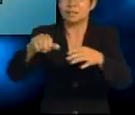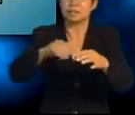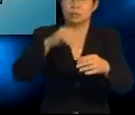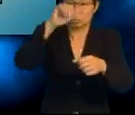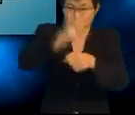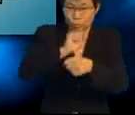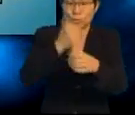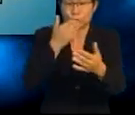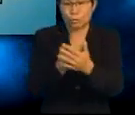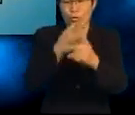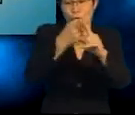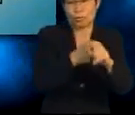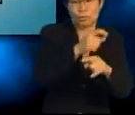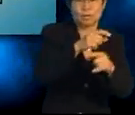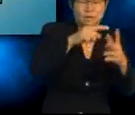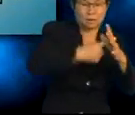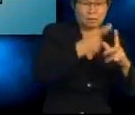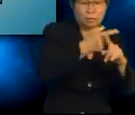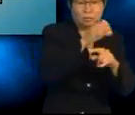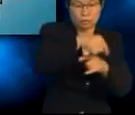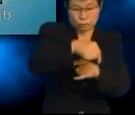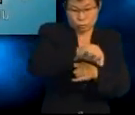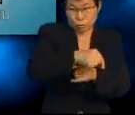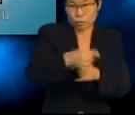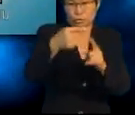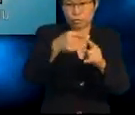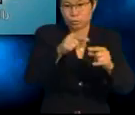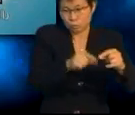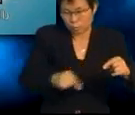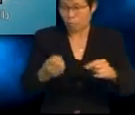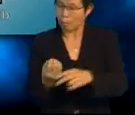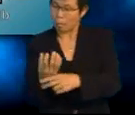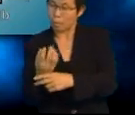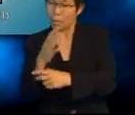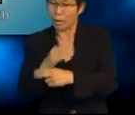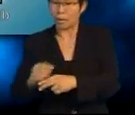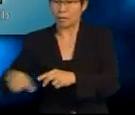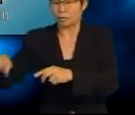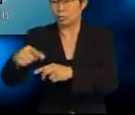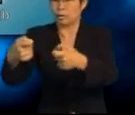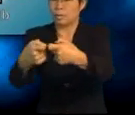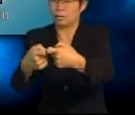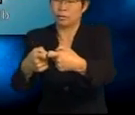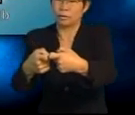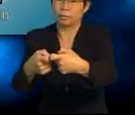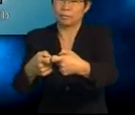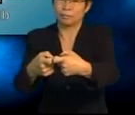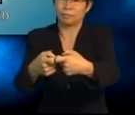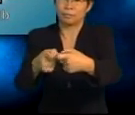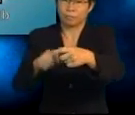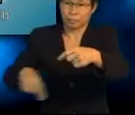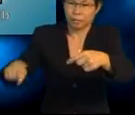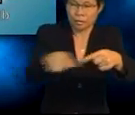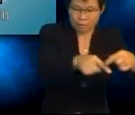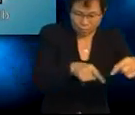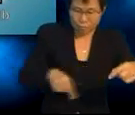We start from the switch to the ammeter, to the bulb, and then to the battery. This makes